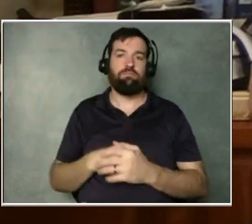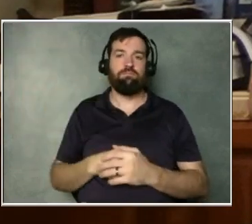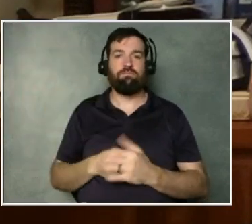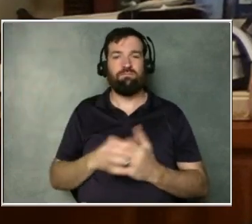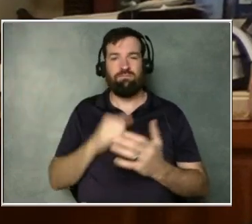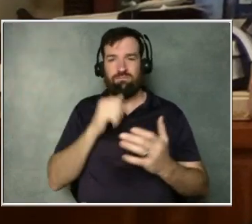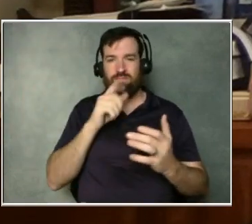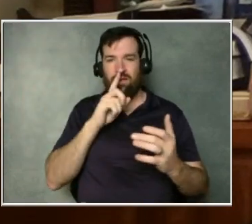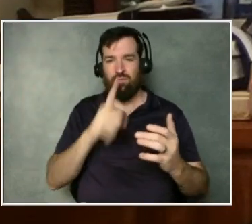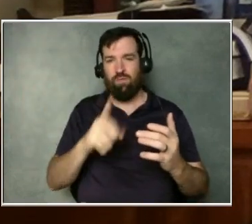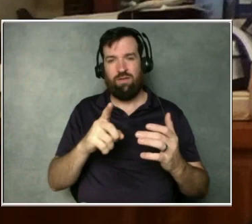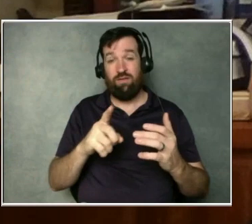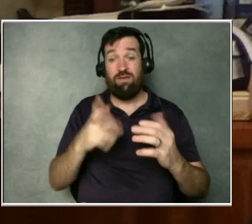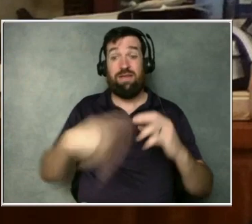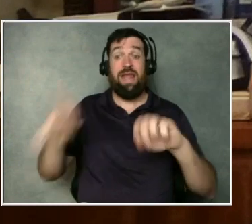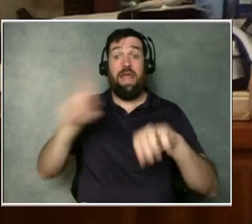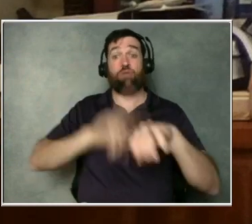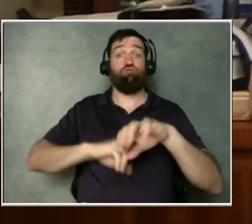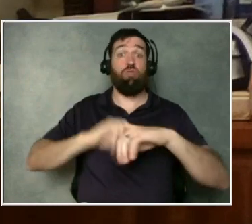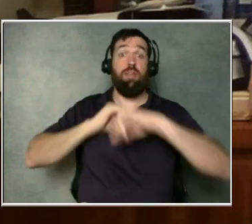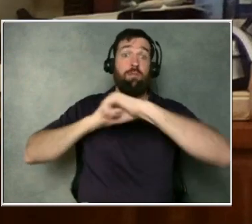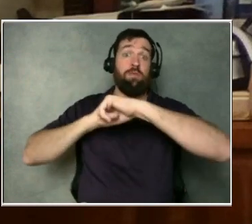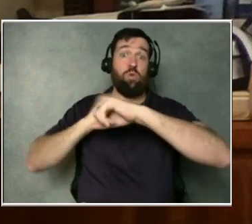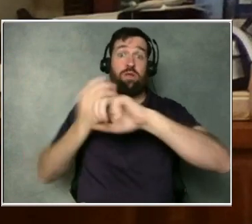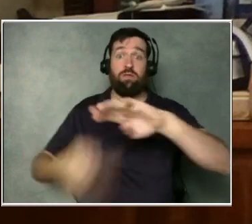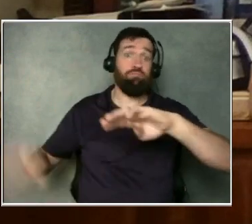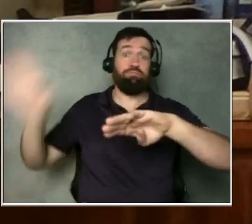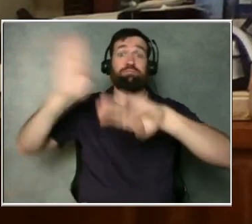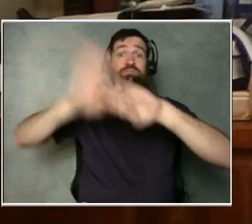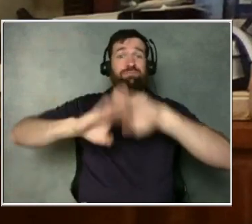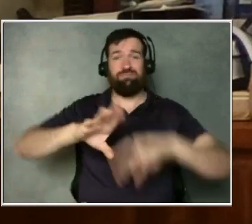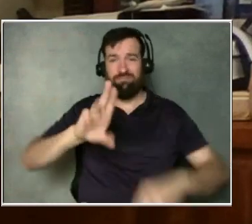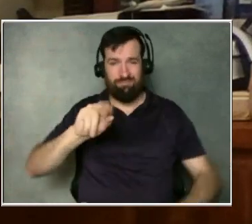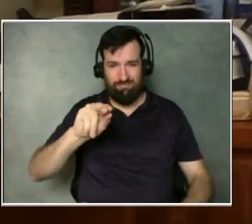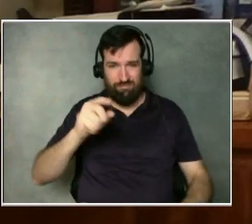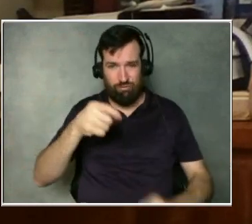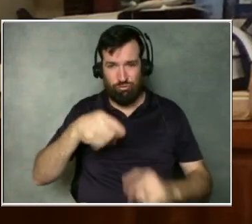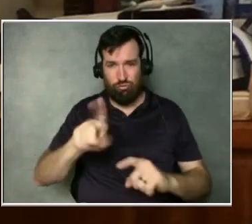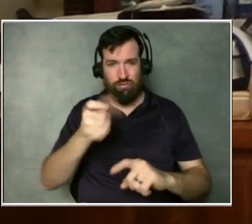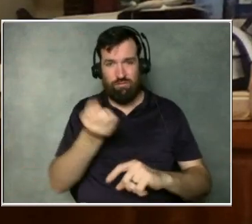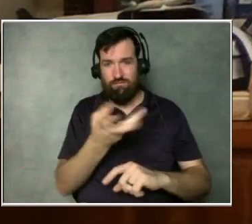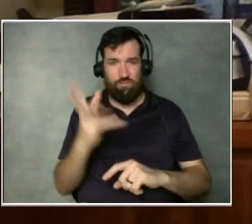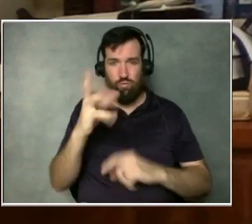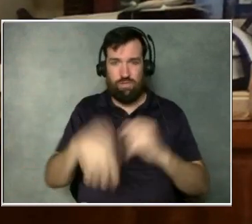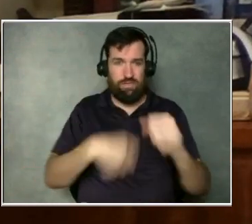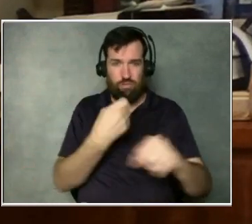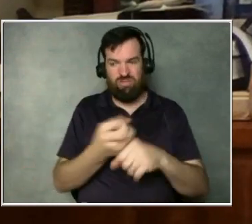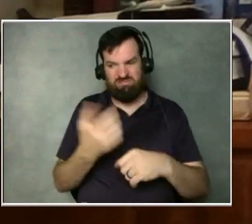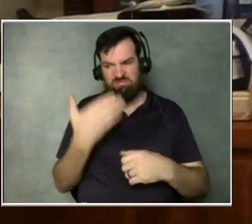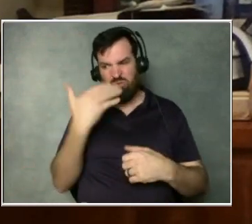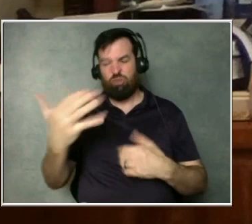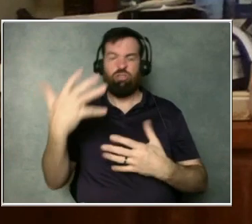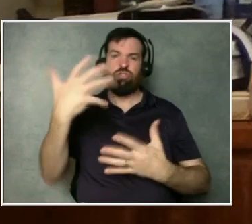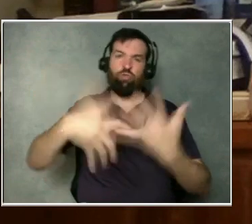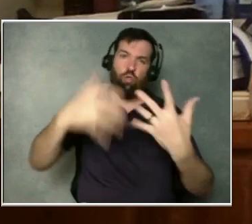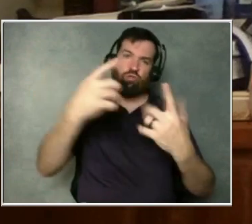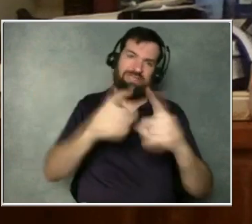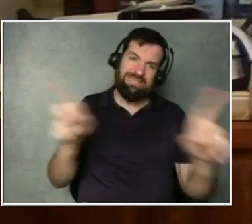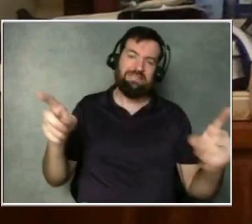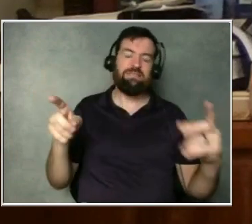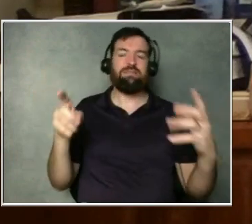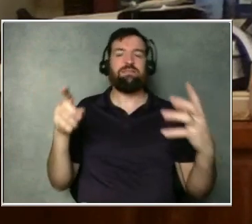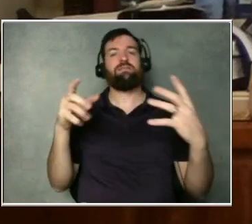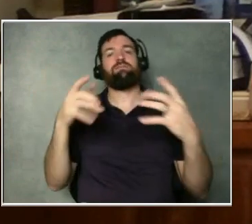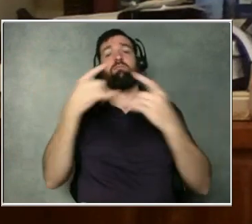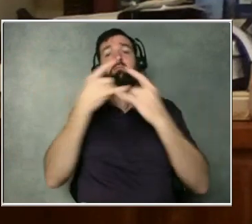boosted natural immunity during those couple of years where we were pretty good at social distancing and at wearing a mask. Then